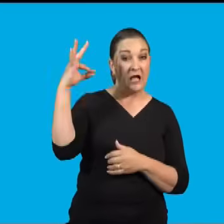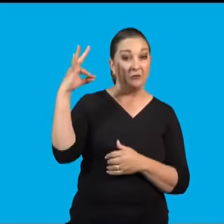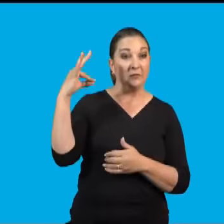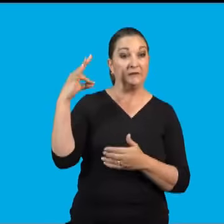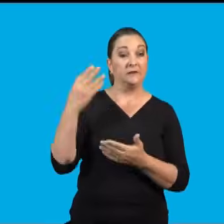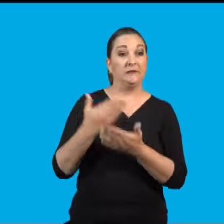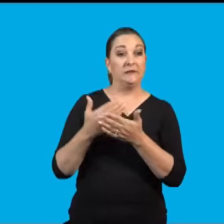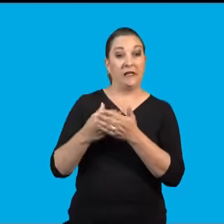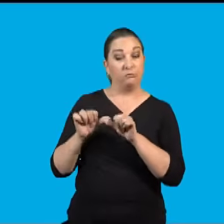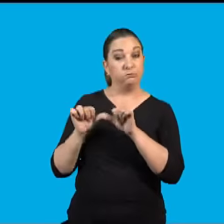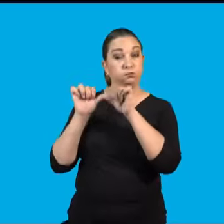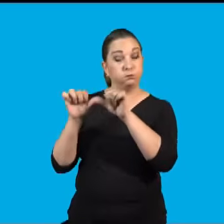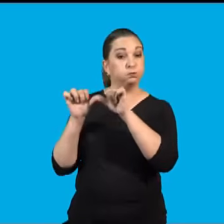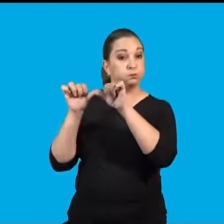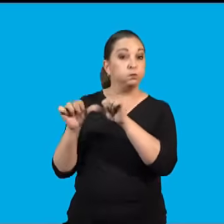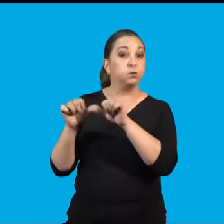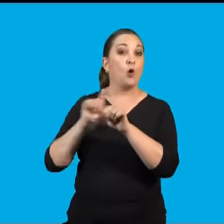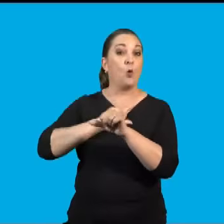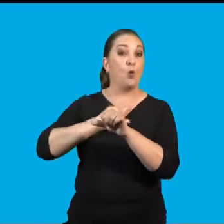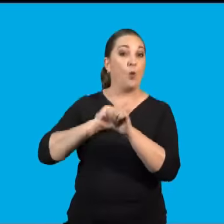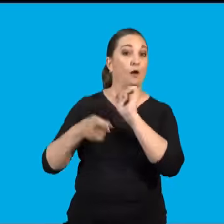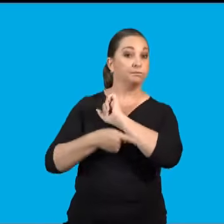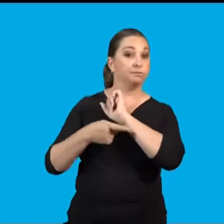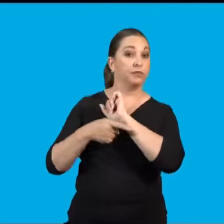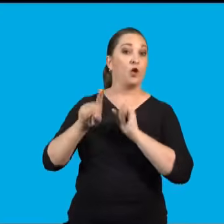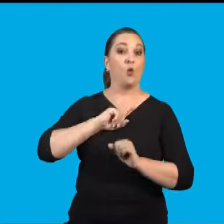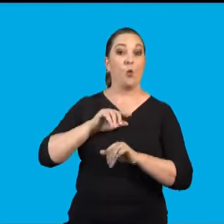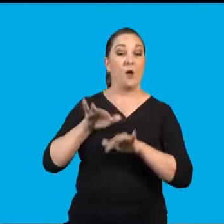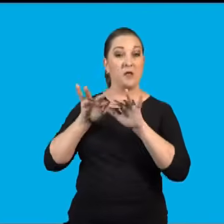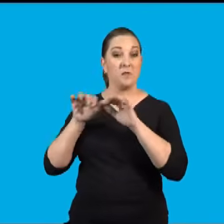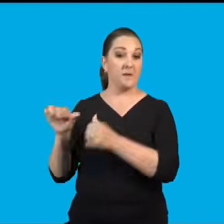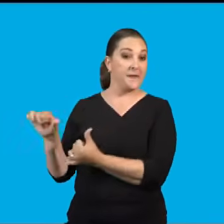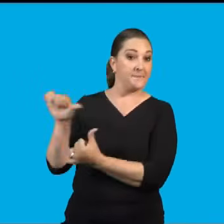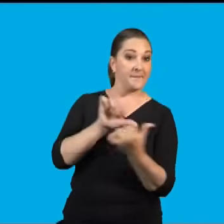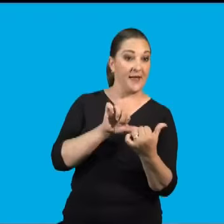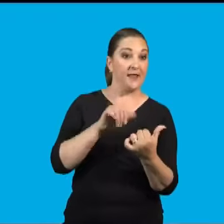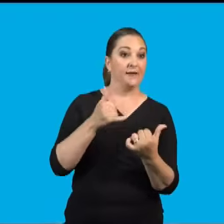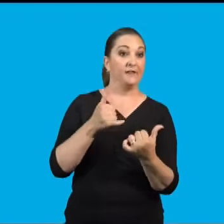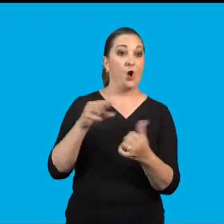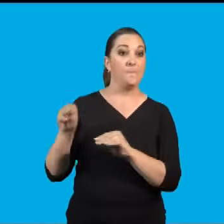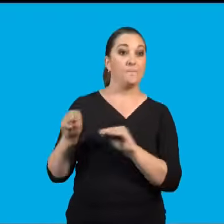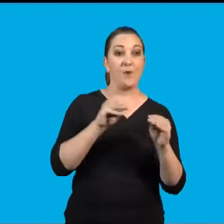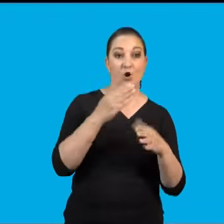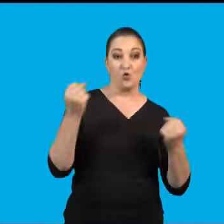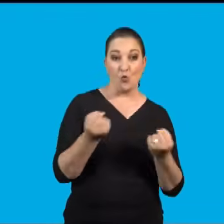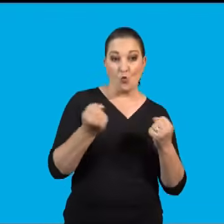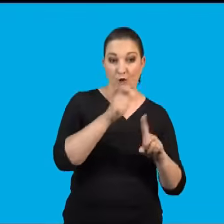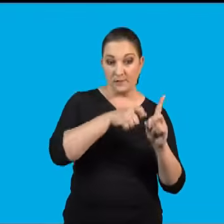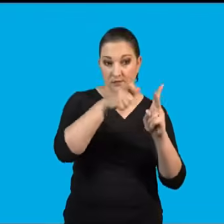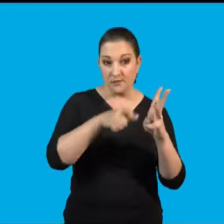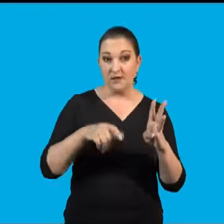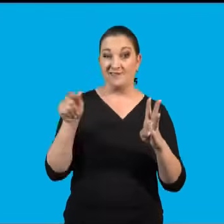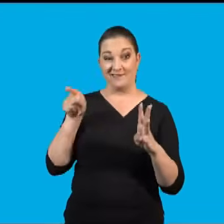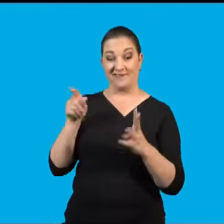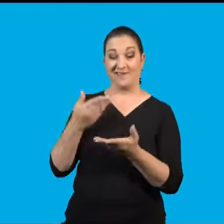carries out its threat to repatriate or send back migrant workers and have